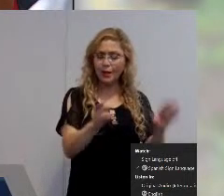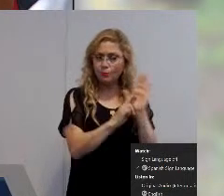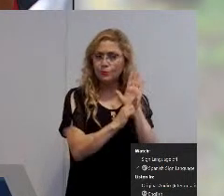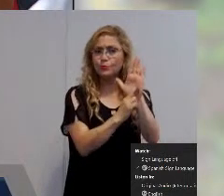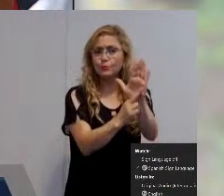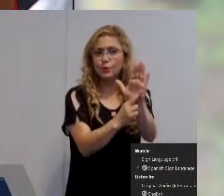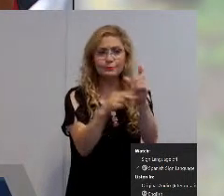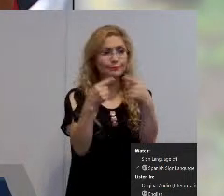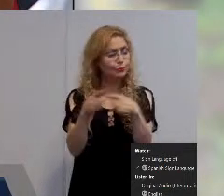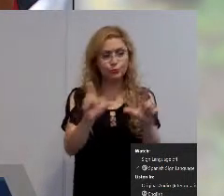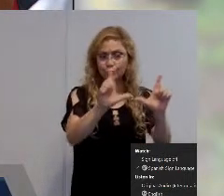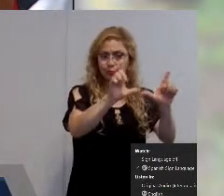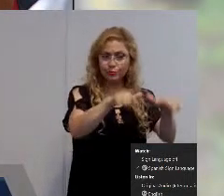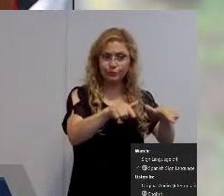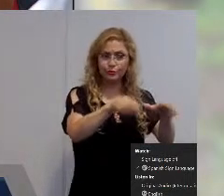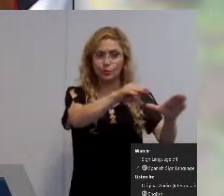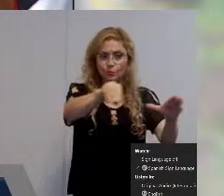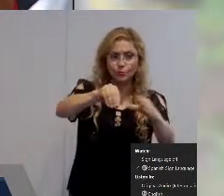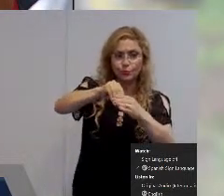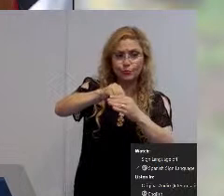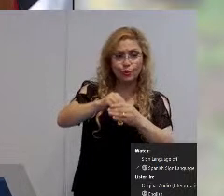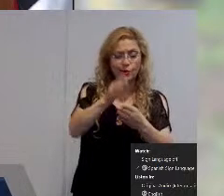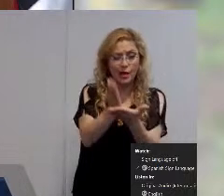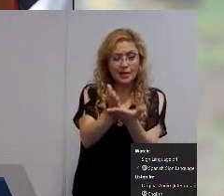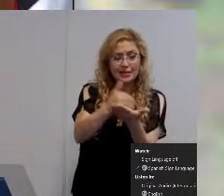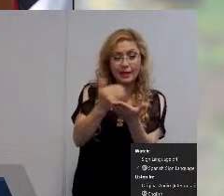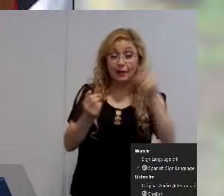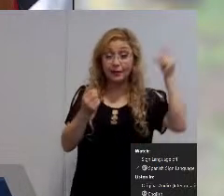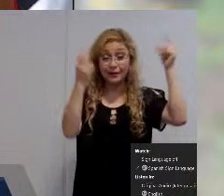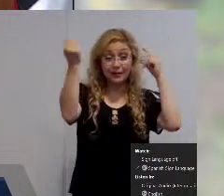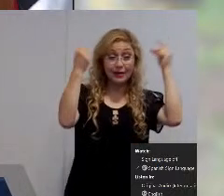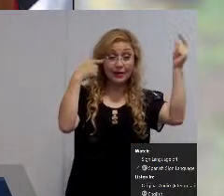as Belize has the potential to produce